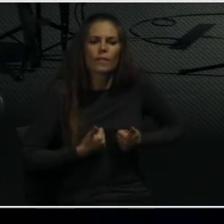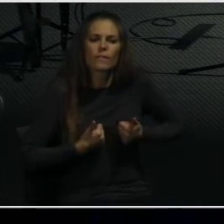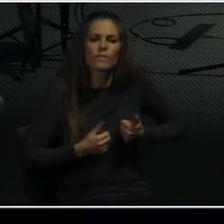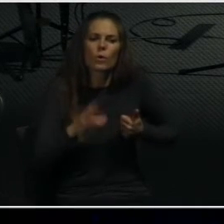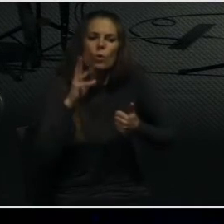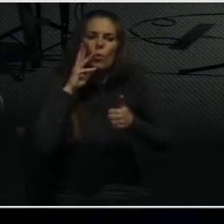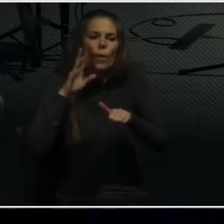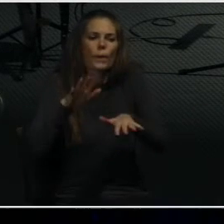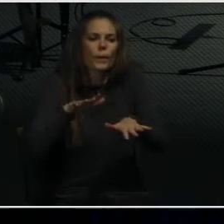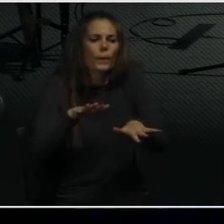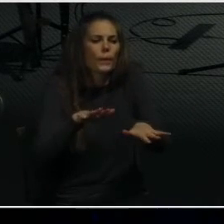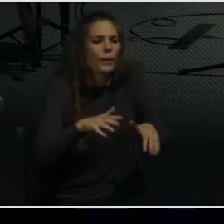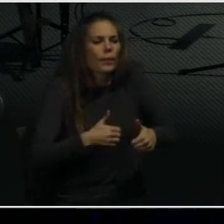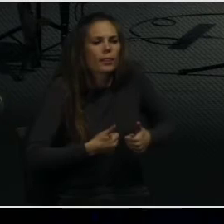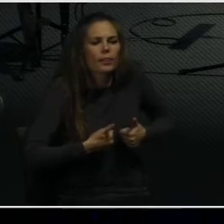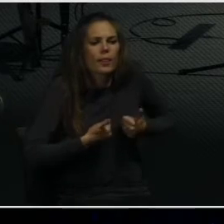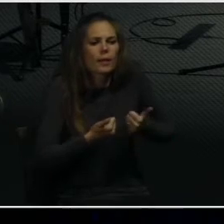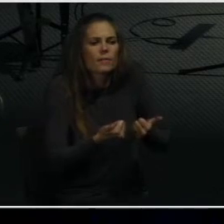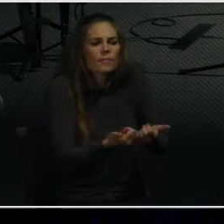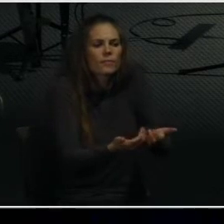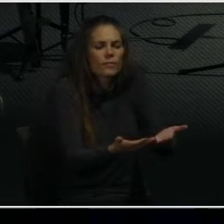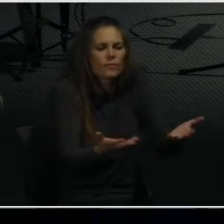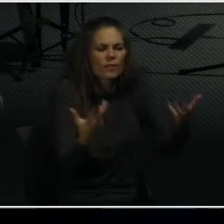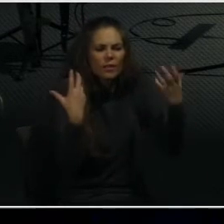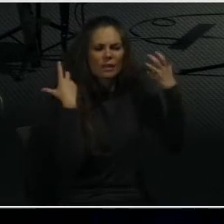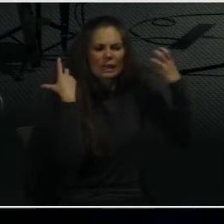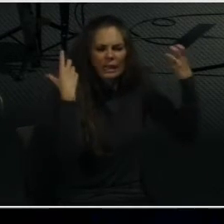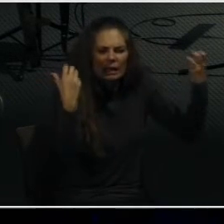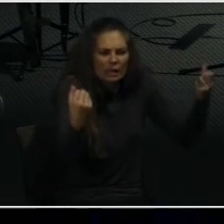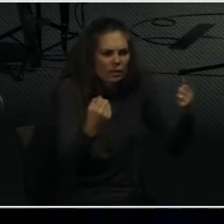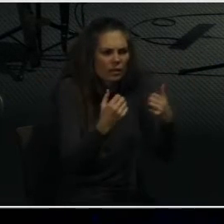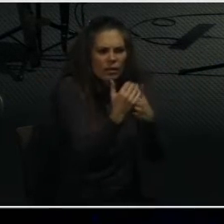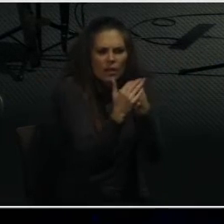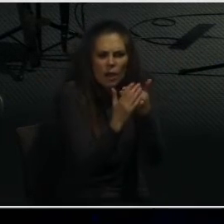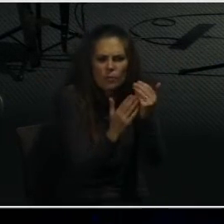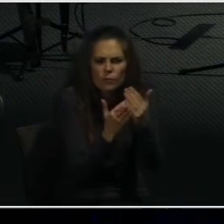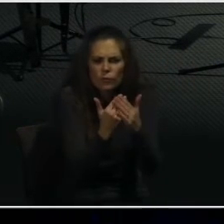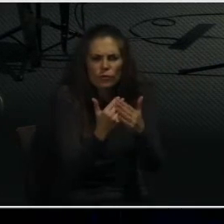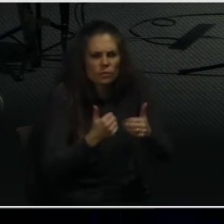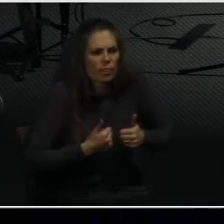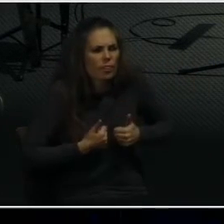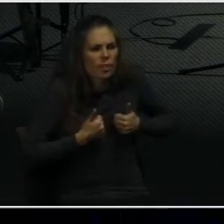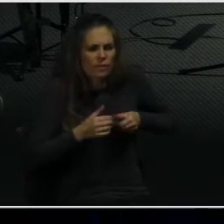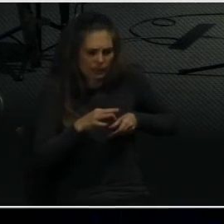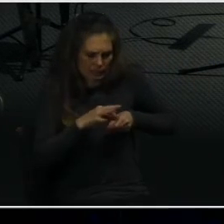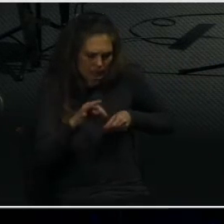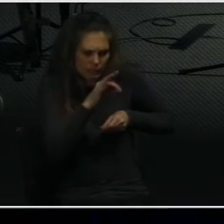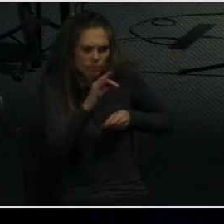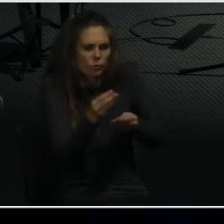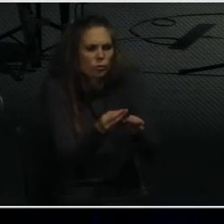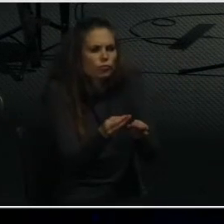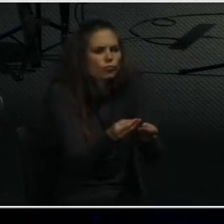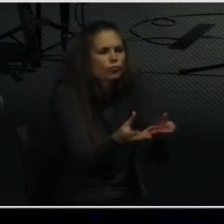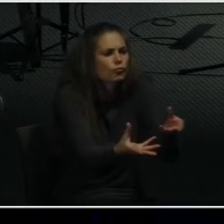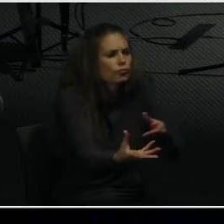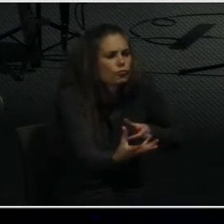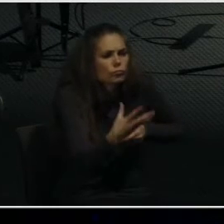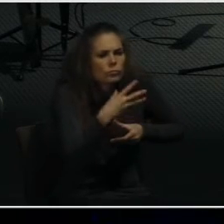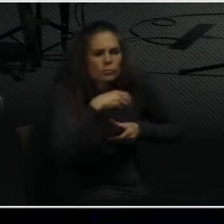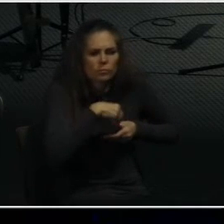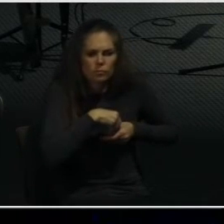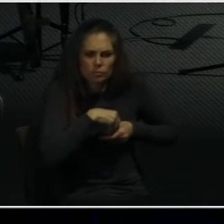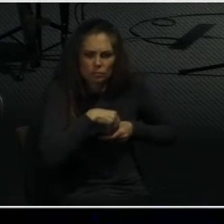blood, healing through his comfort, salvation through his death, and life for us through his Spirit. And he invites us